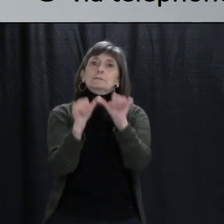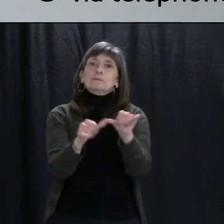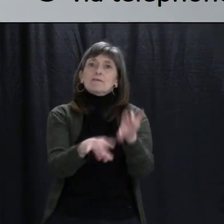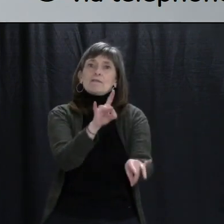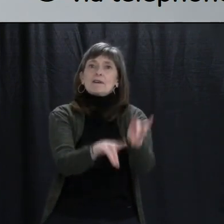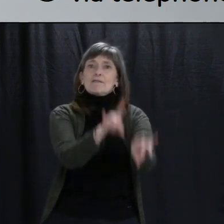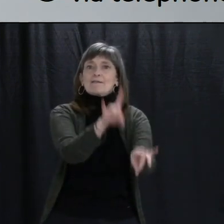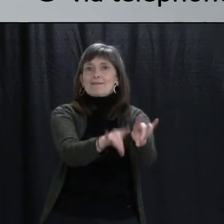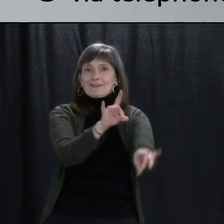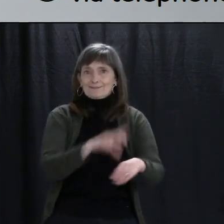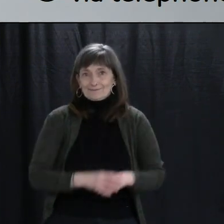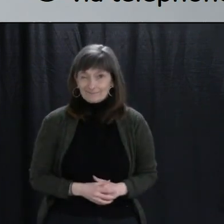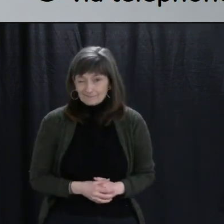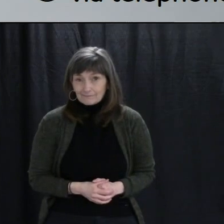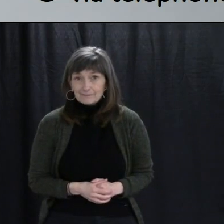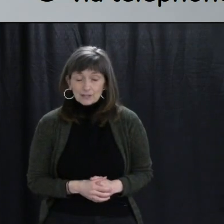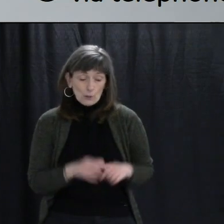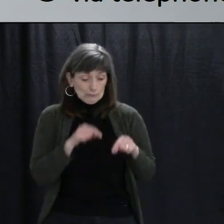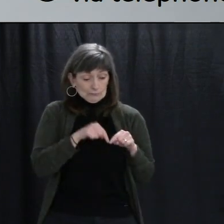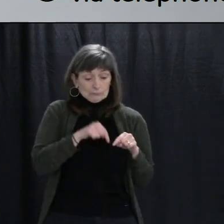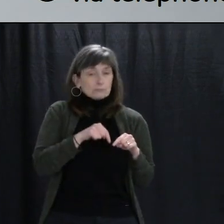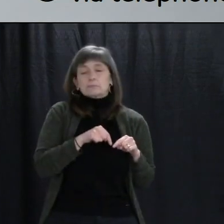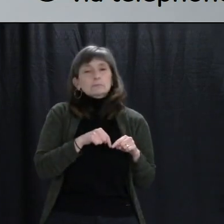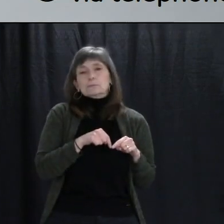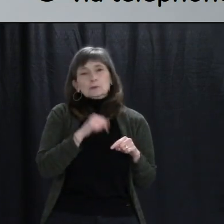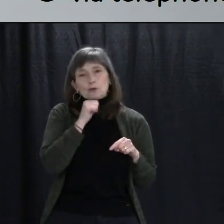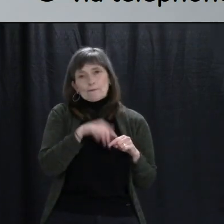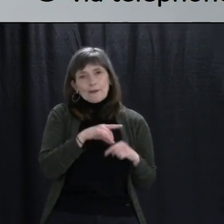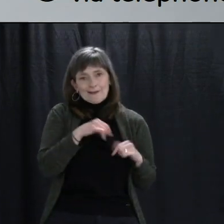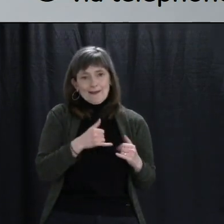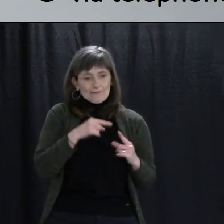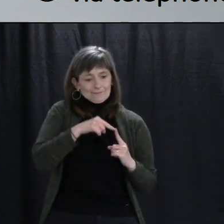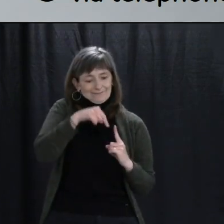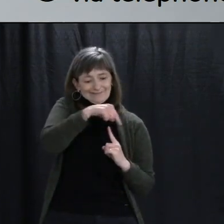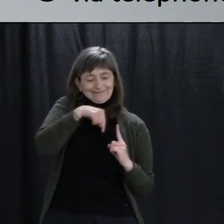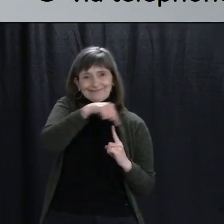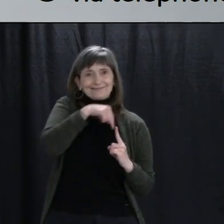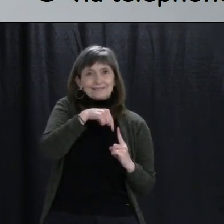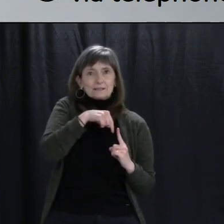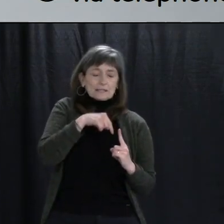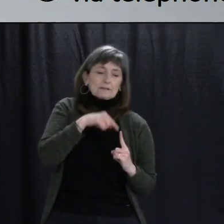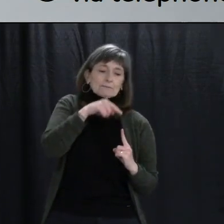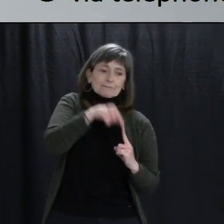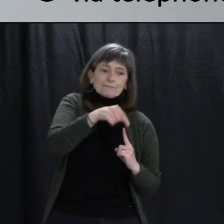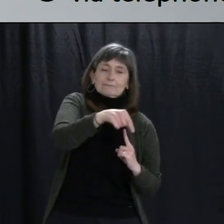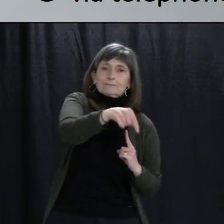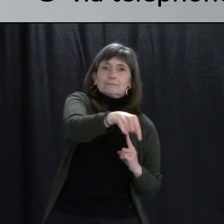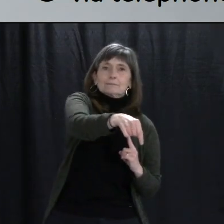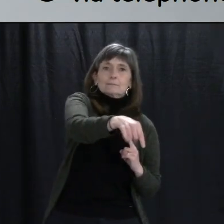contact and passed it on to a close contact, it would be unexpected that we would see them out beyond the 2 weeks from the initial